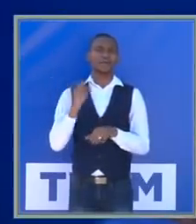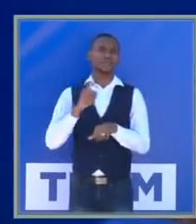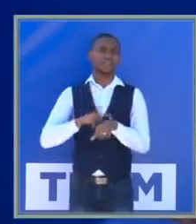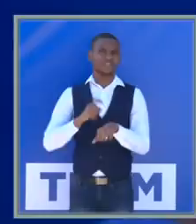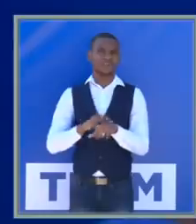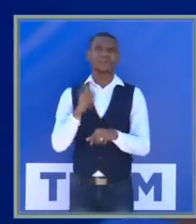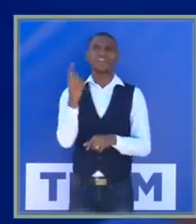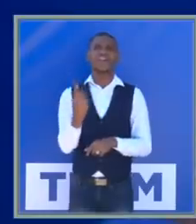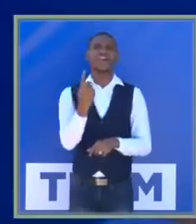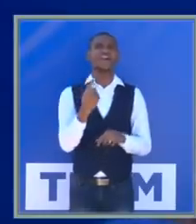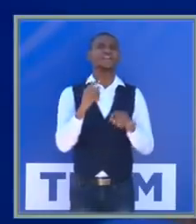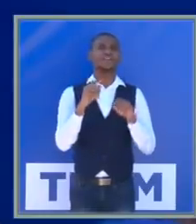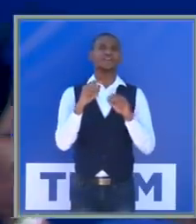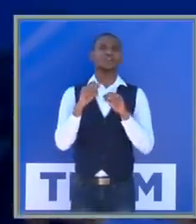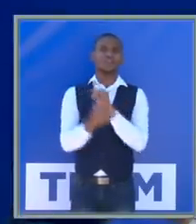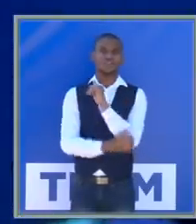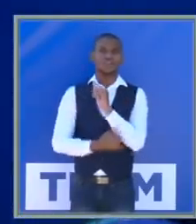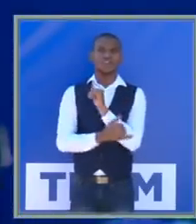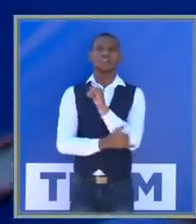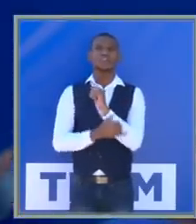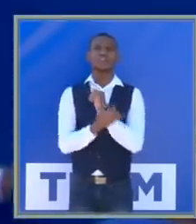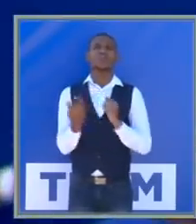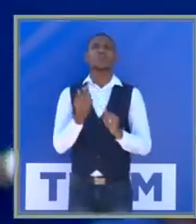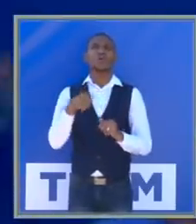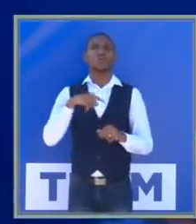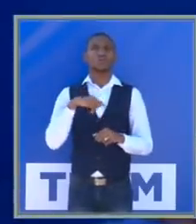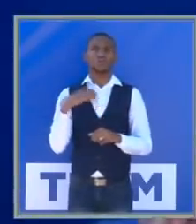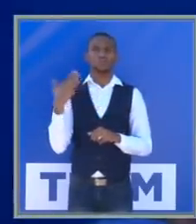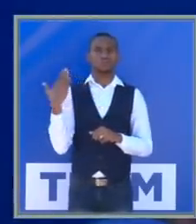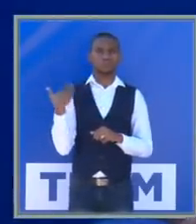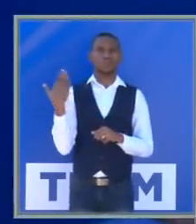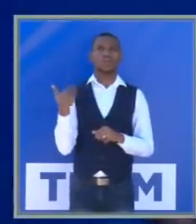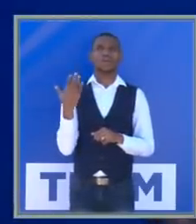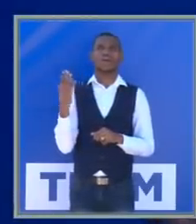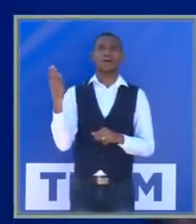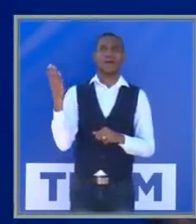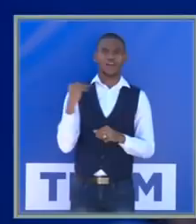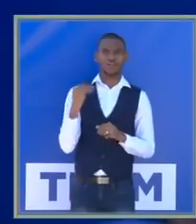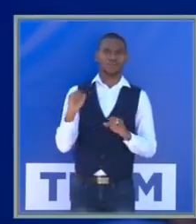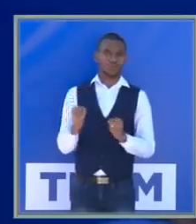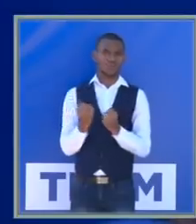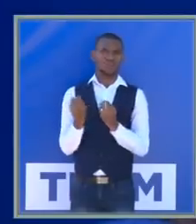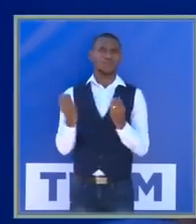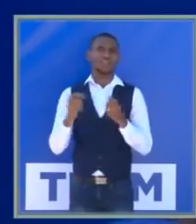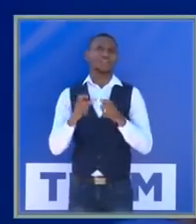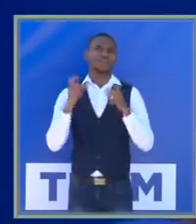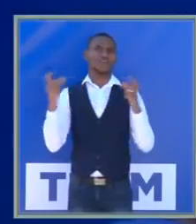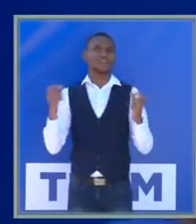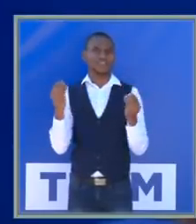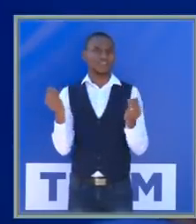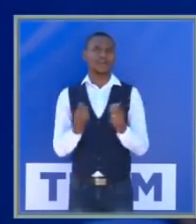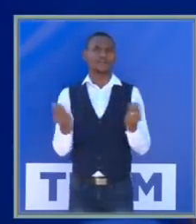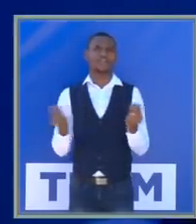every nation where we are figuratively tapped on the shoulder and asked to do something great,